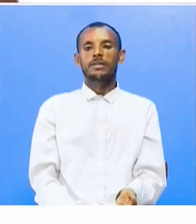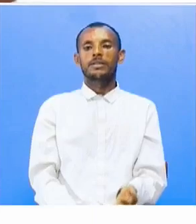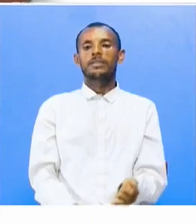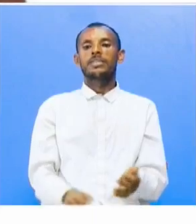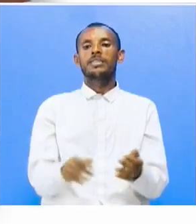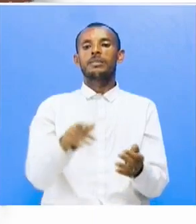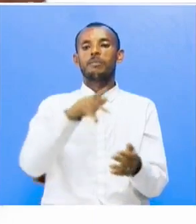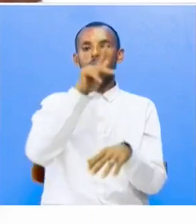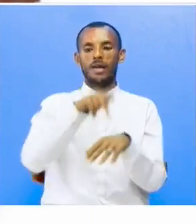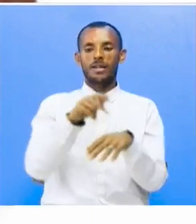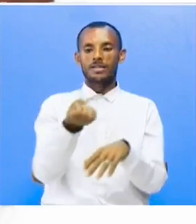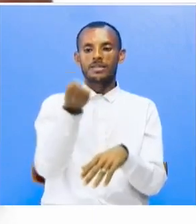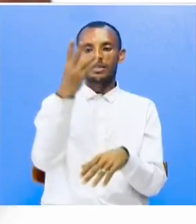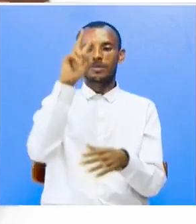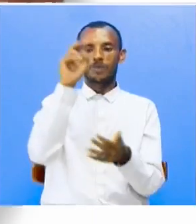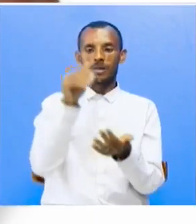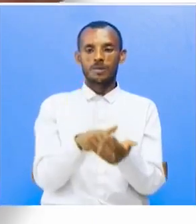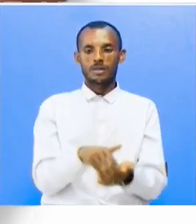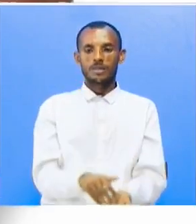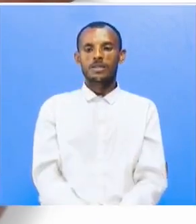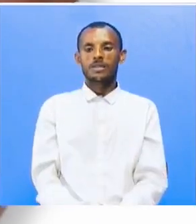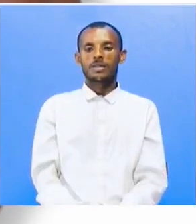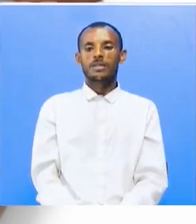is also, it is 2,000